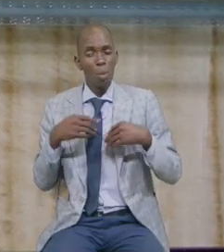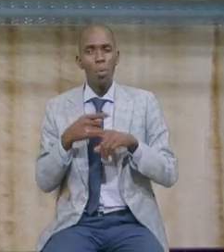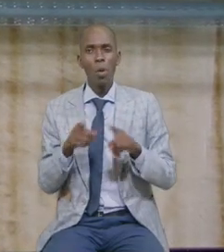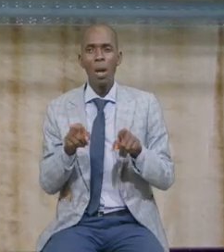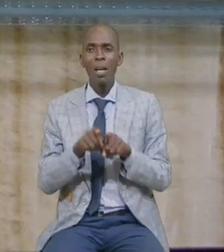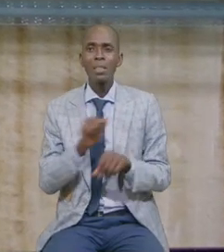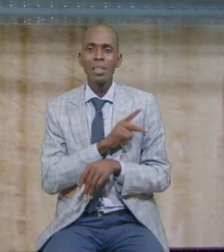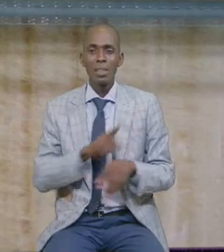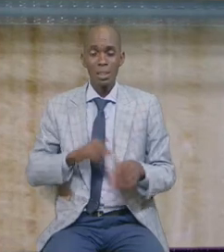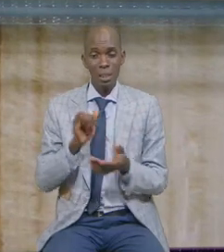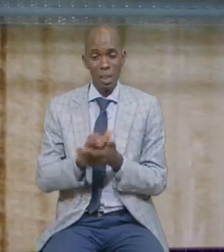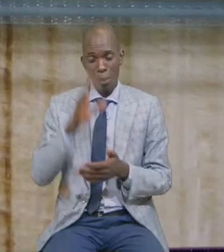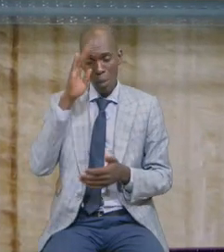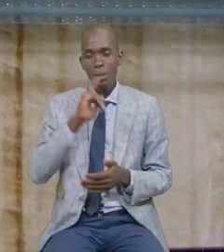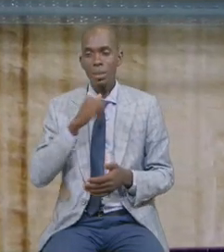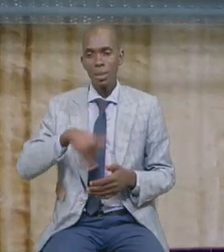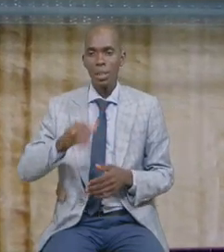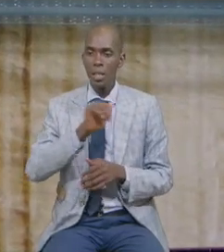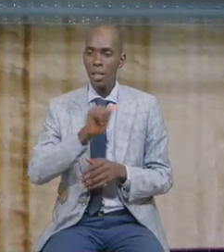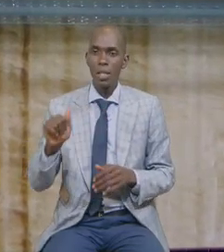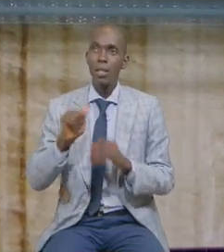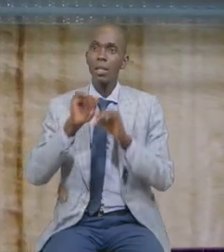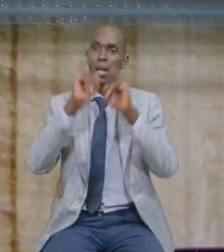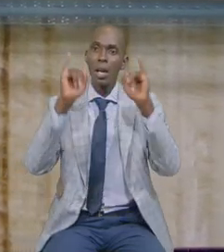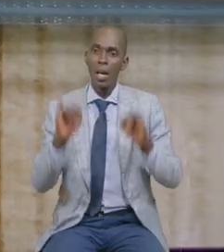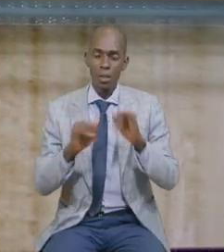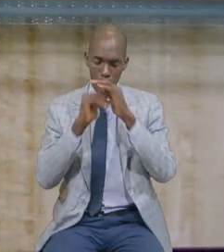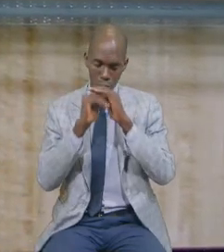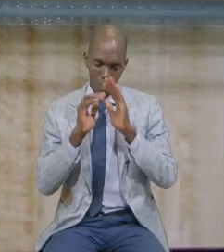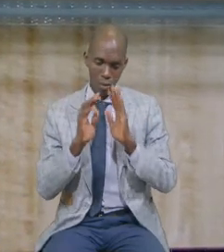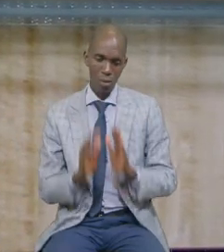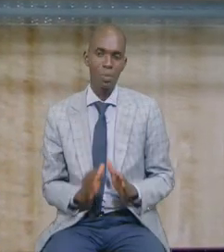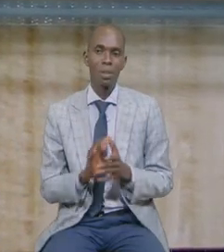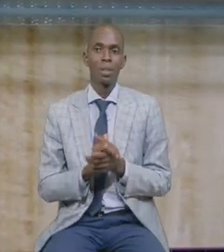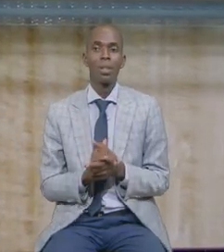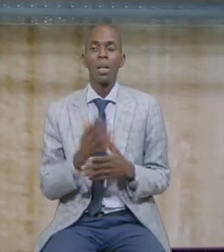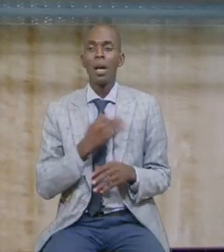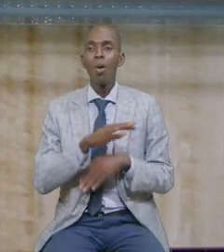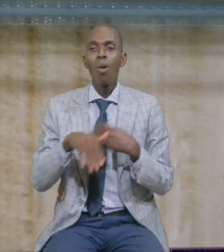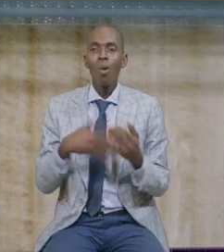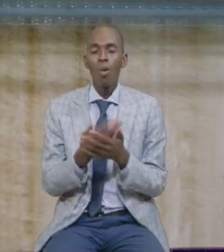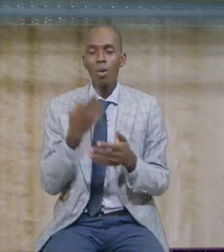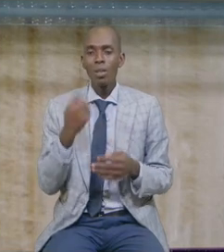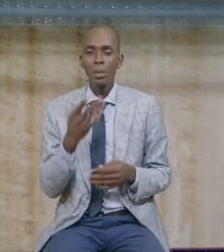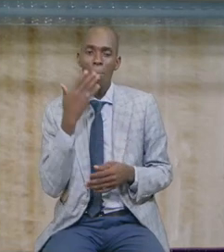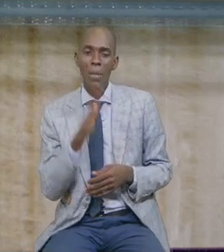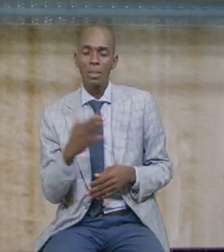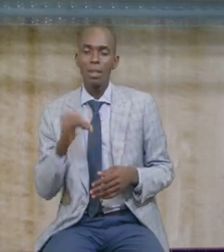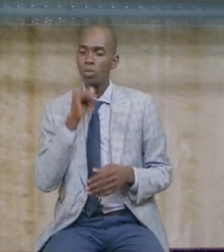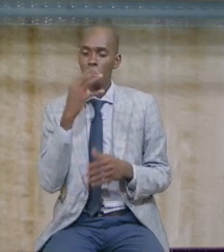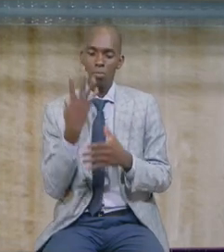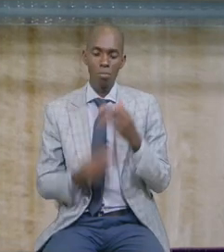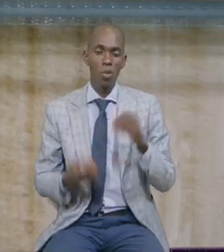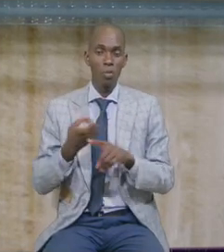he was an idol worshiper, and he had all these magicians. All those things have not gone away from his heart. And now with a